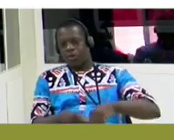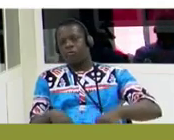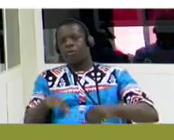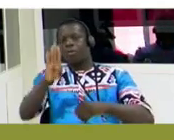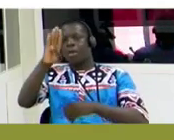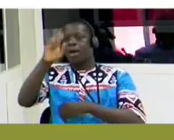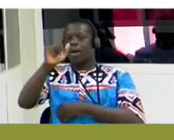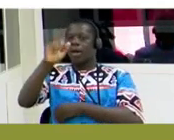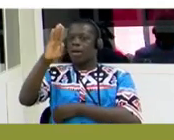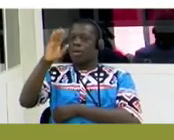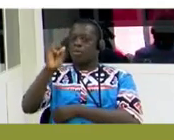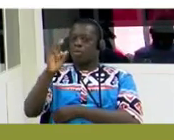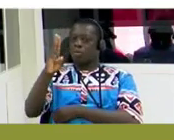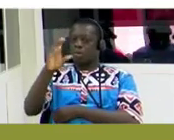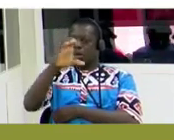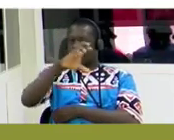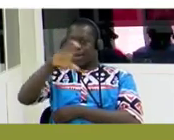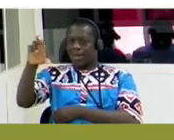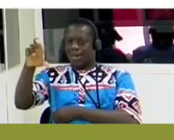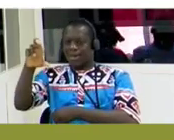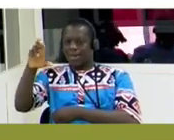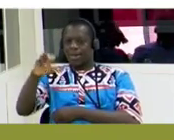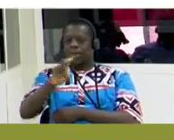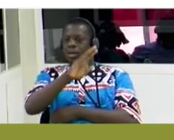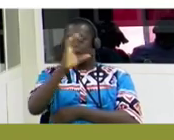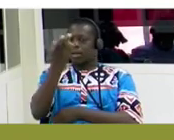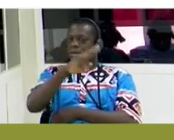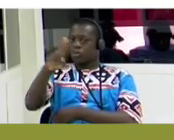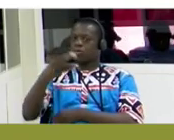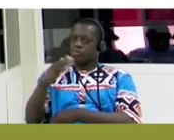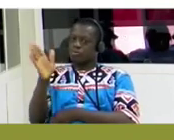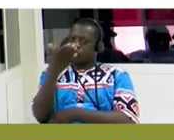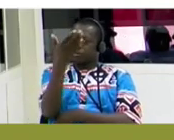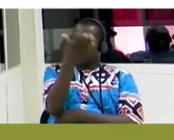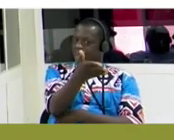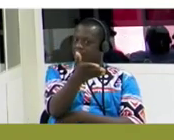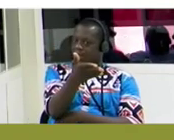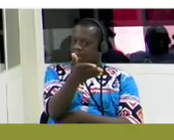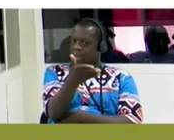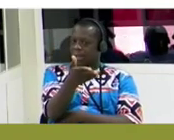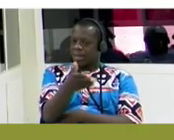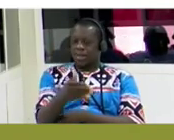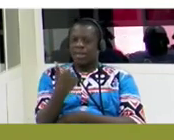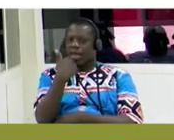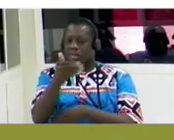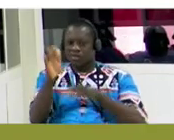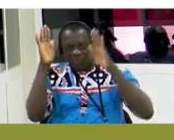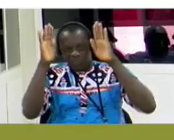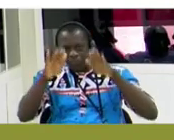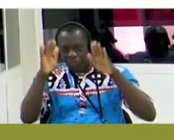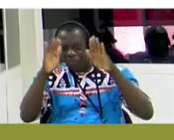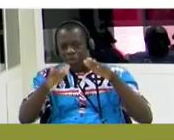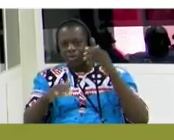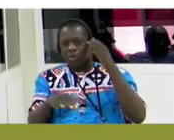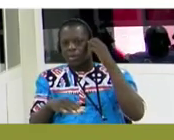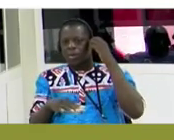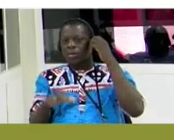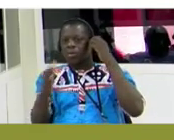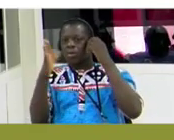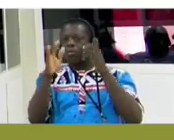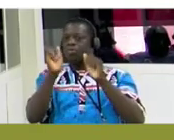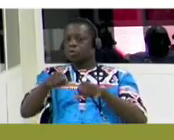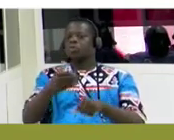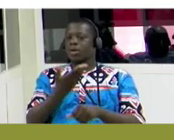Babukar, I cannot just go there like that and apologize. Maybe there will be